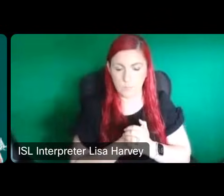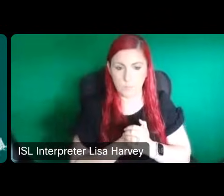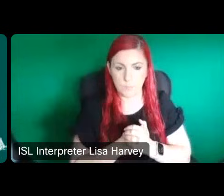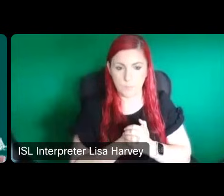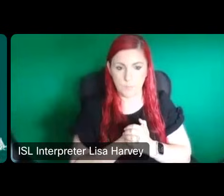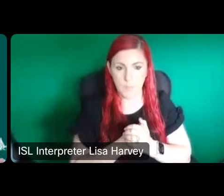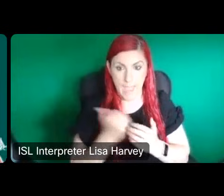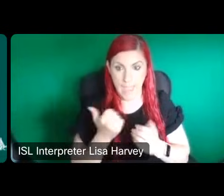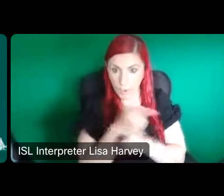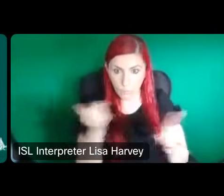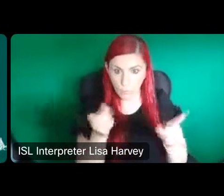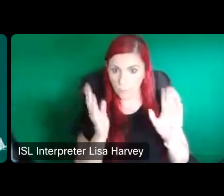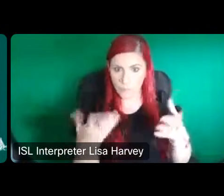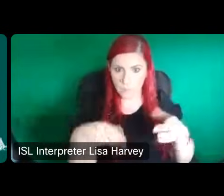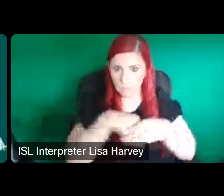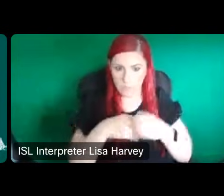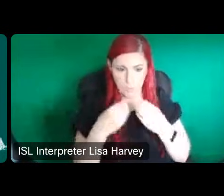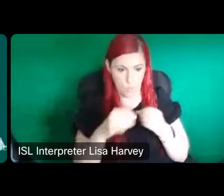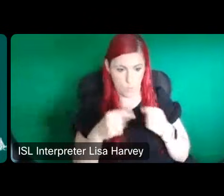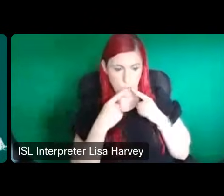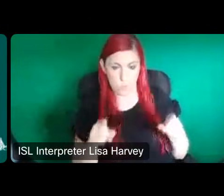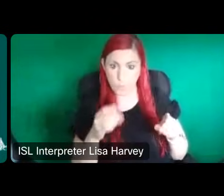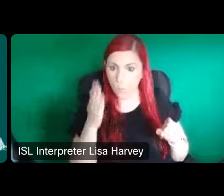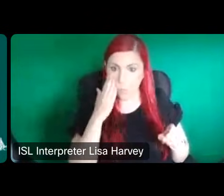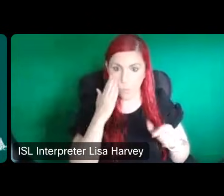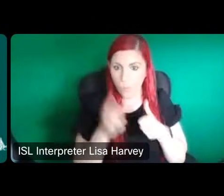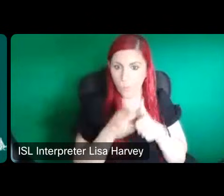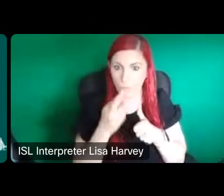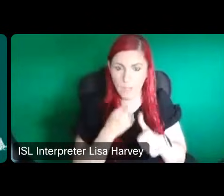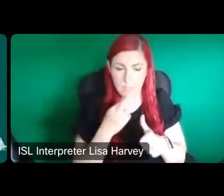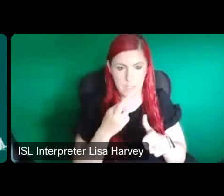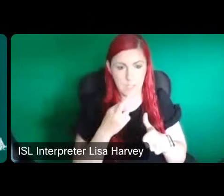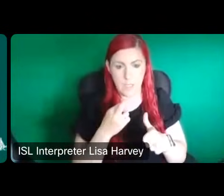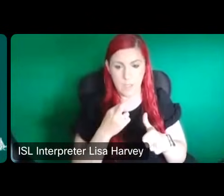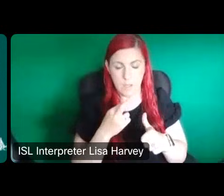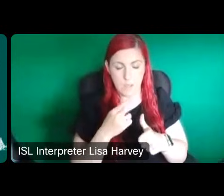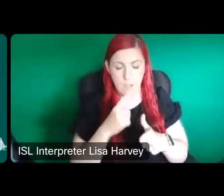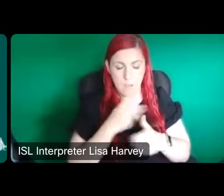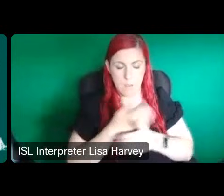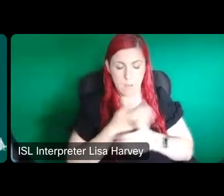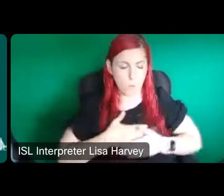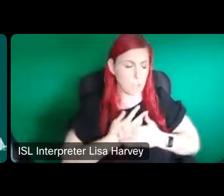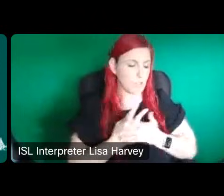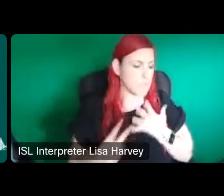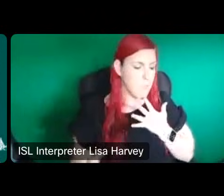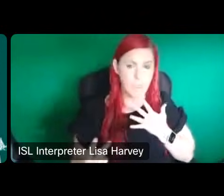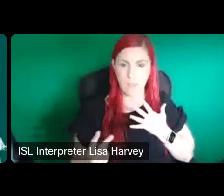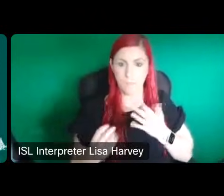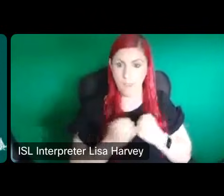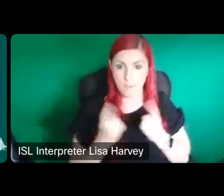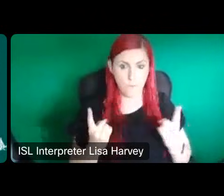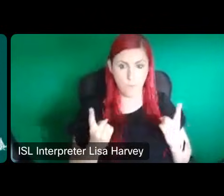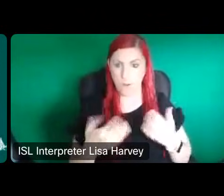us who's been involved in open disclosure knows how emotionally draining open disclosure is for